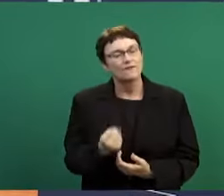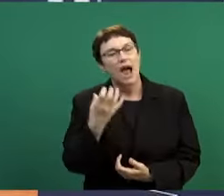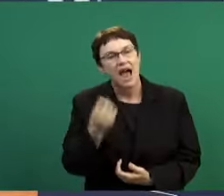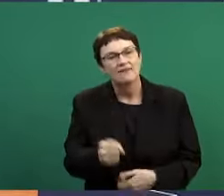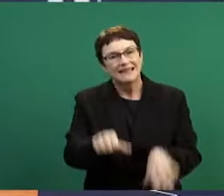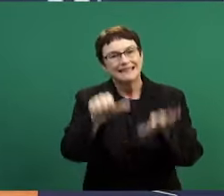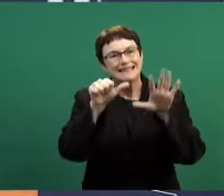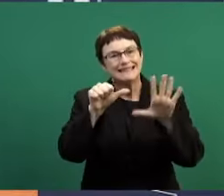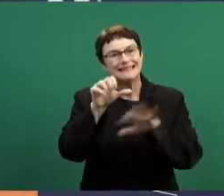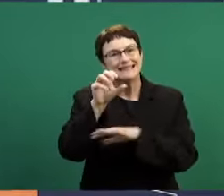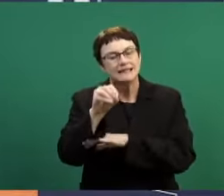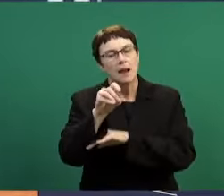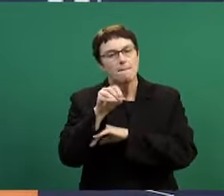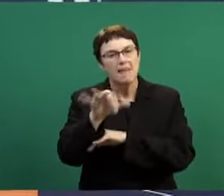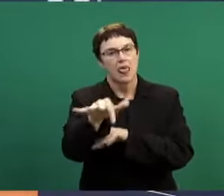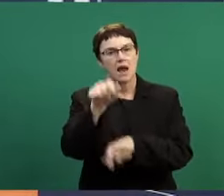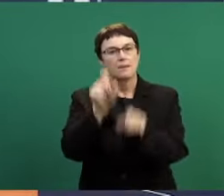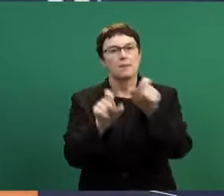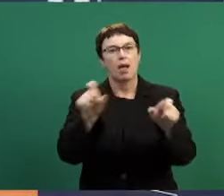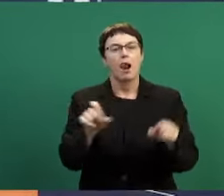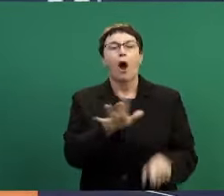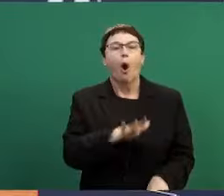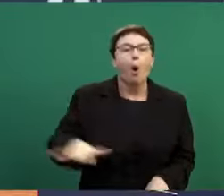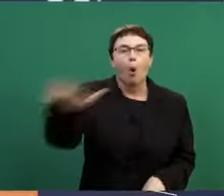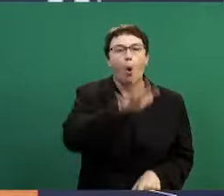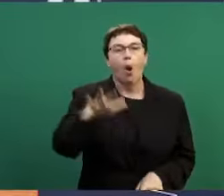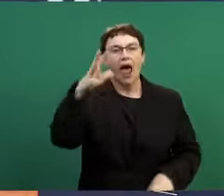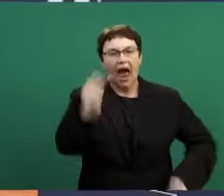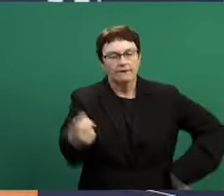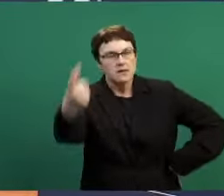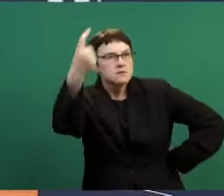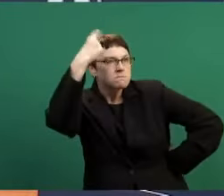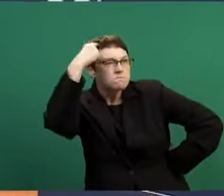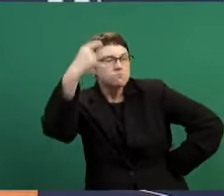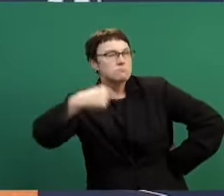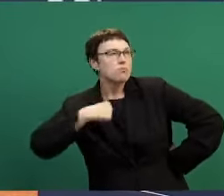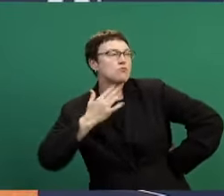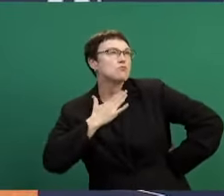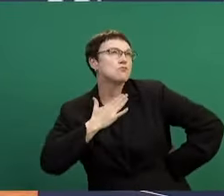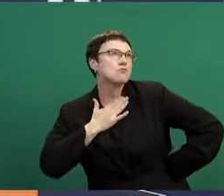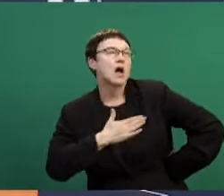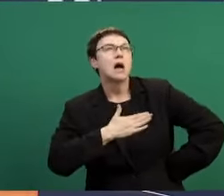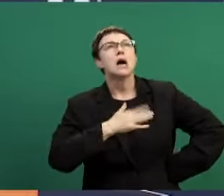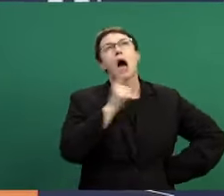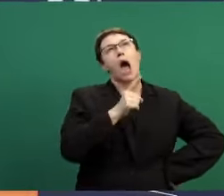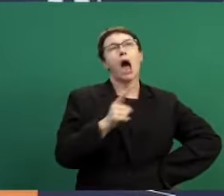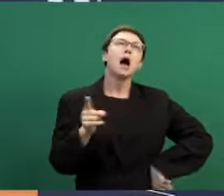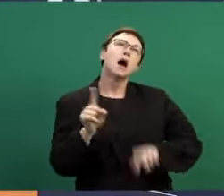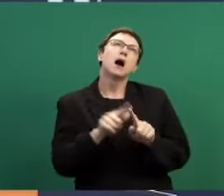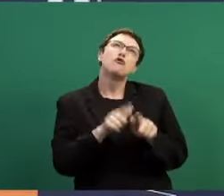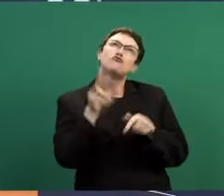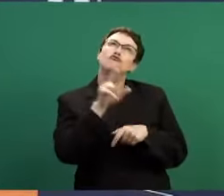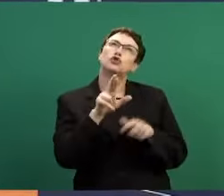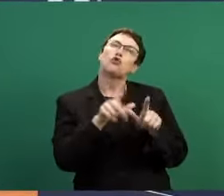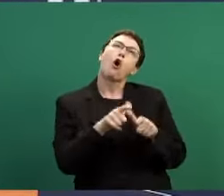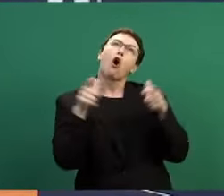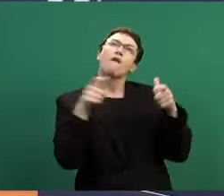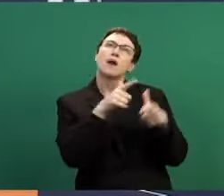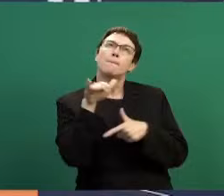there with an idea of what they think we should do. And it is